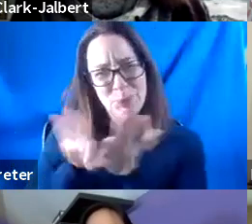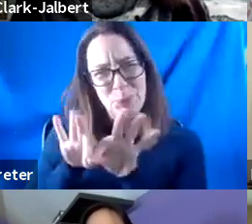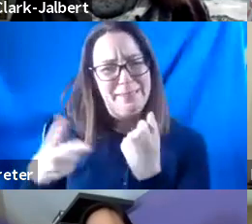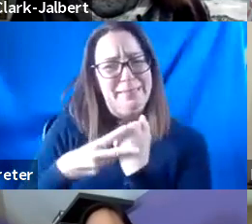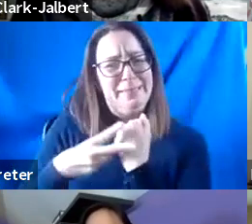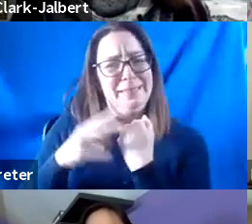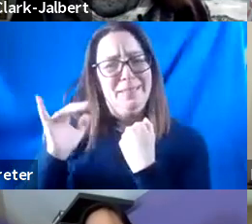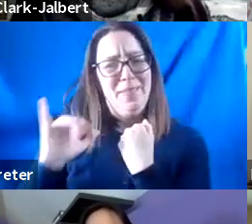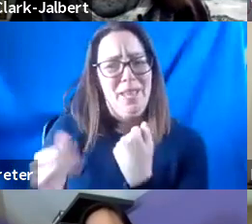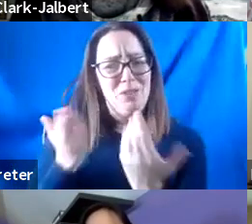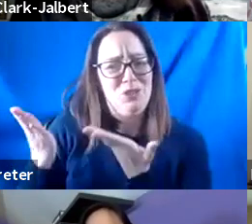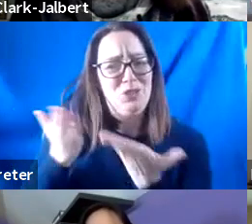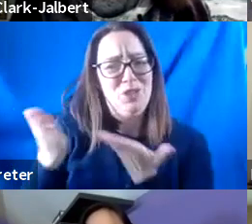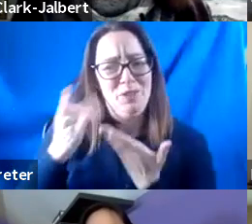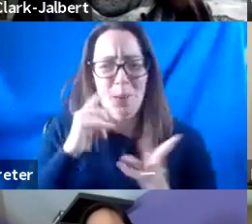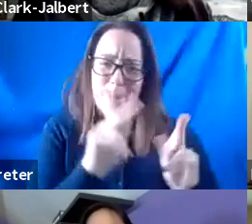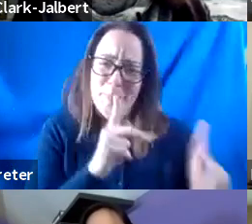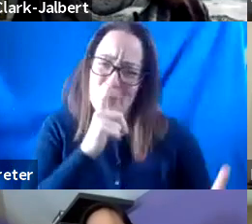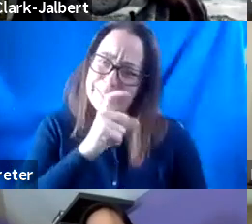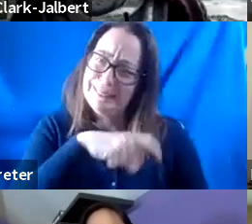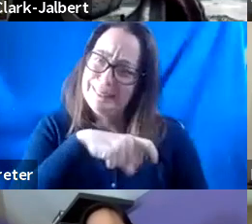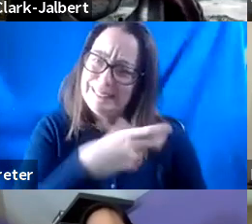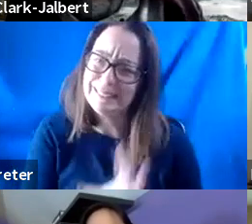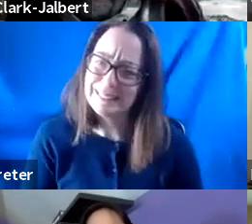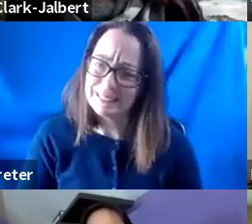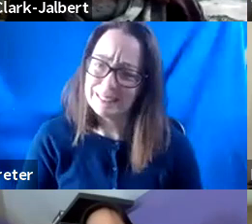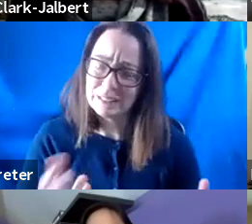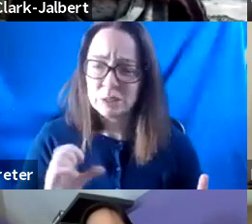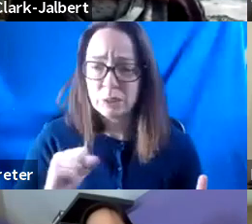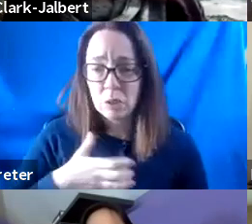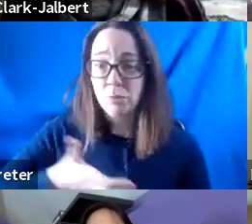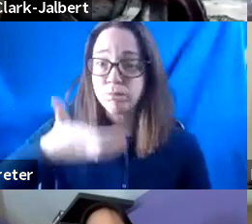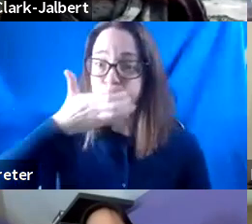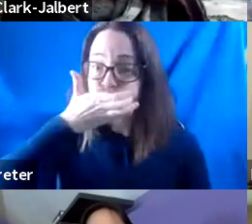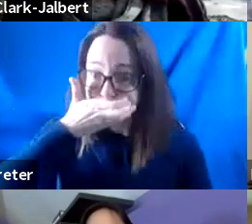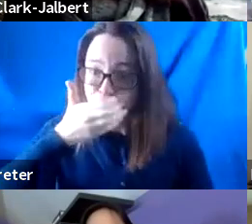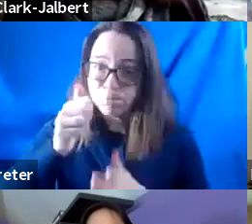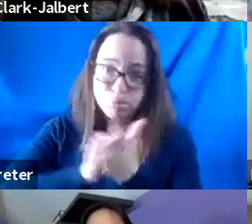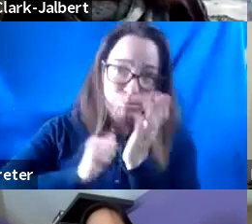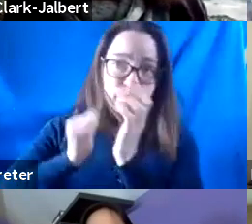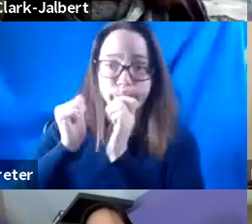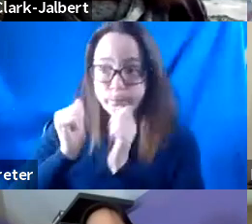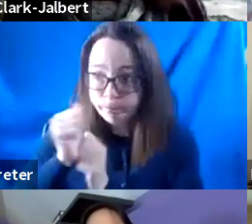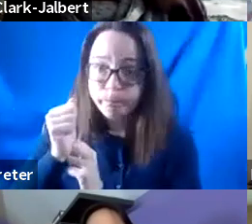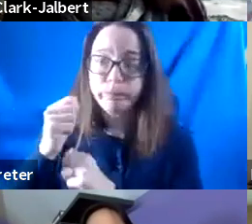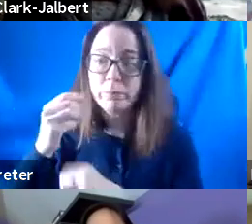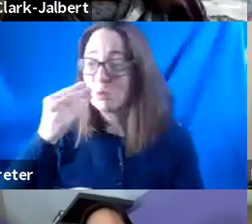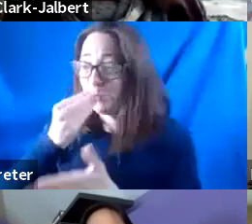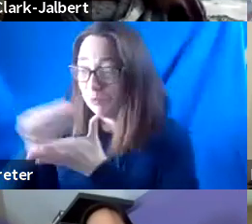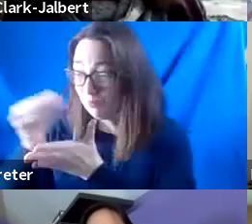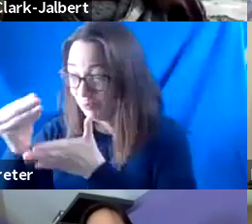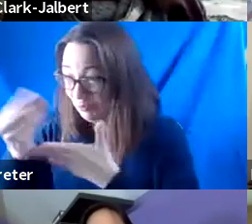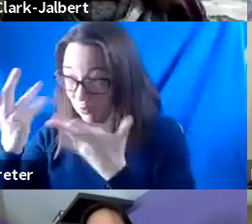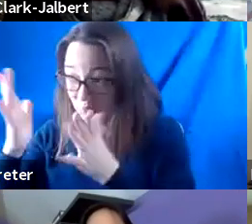myself, and I go to the store and I come home and I change out in the backyard and I wipe everything down with bleach wipes to be safe. But that I really feel